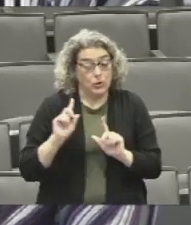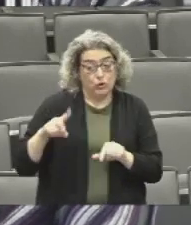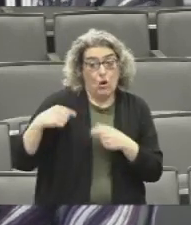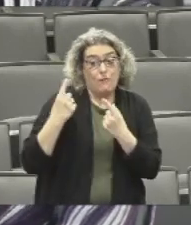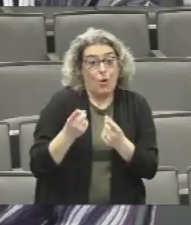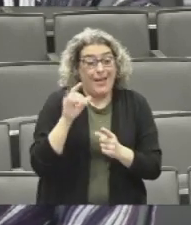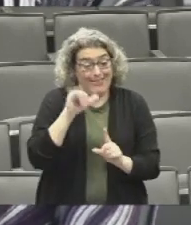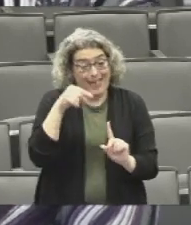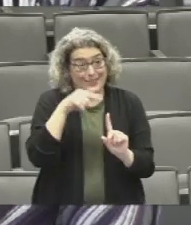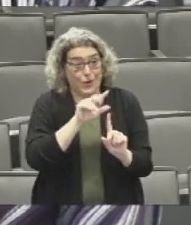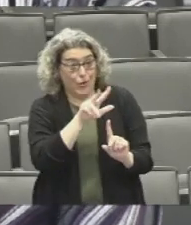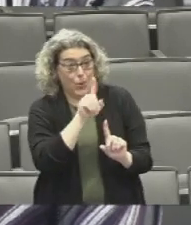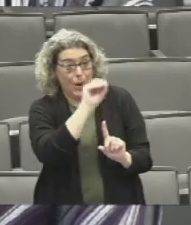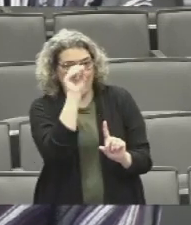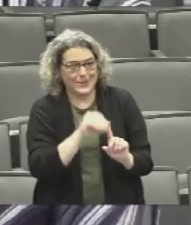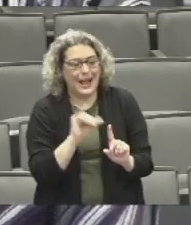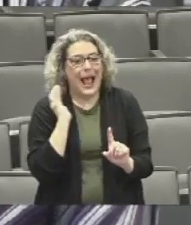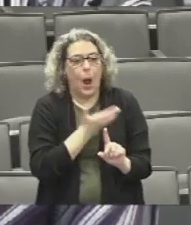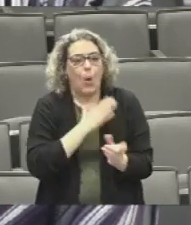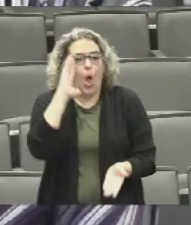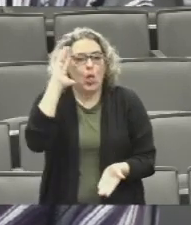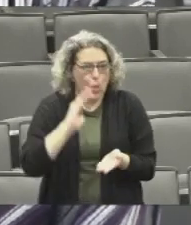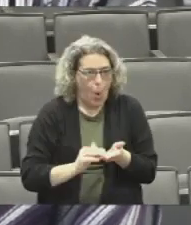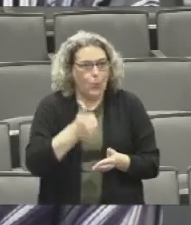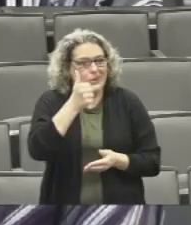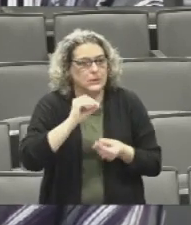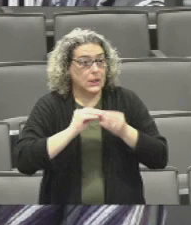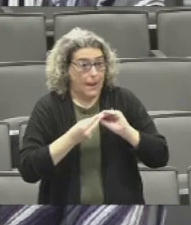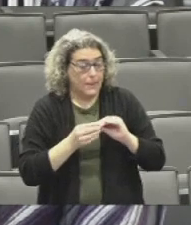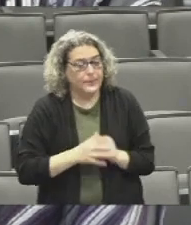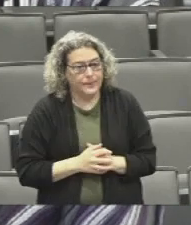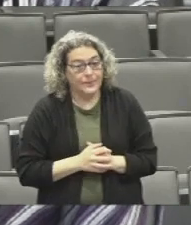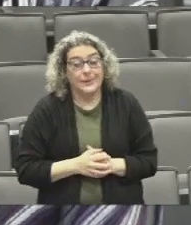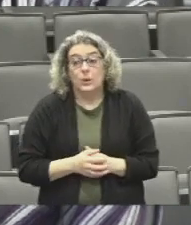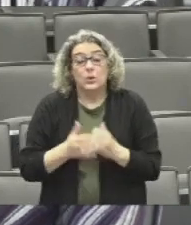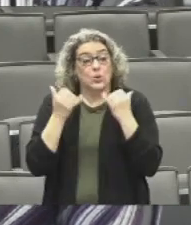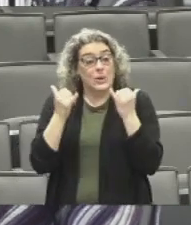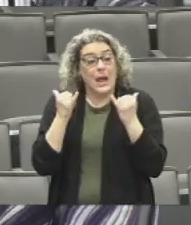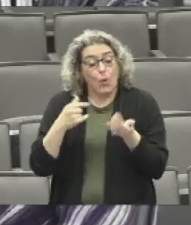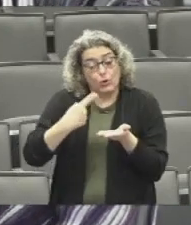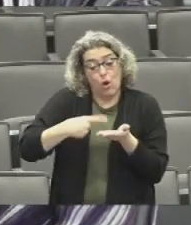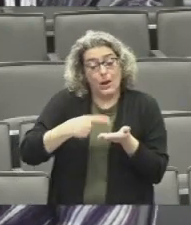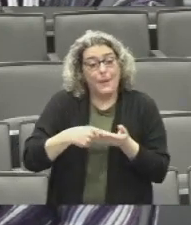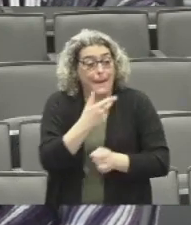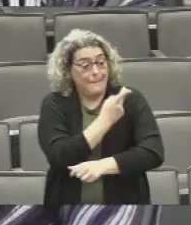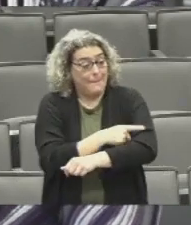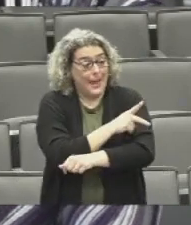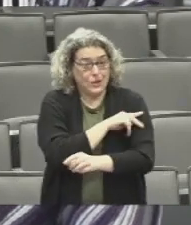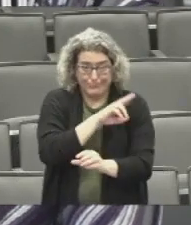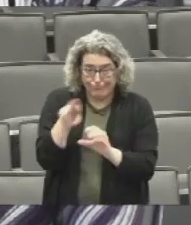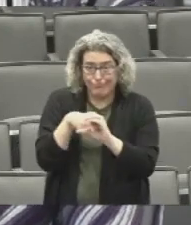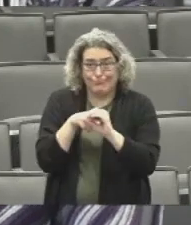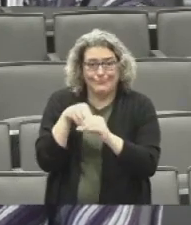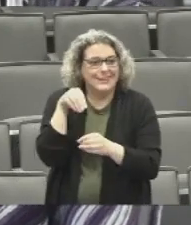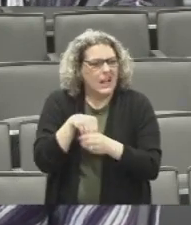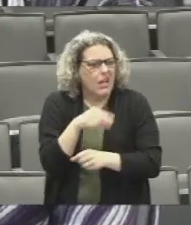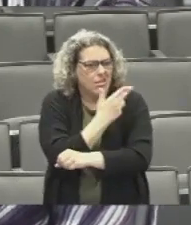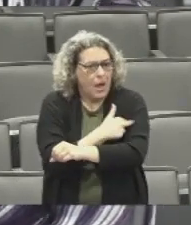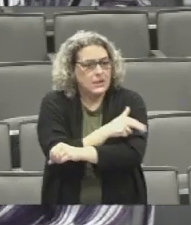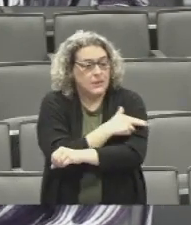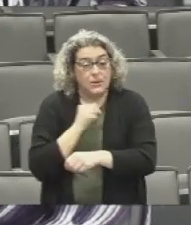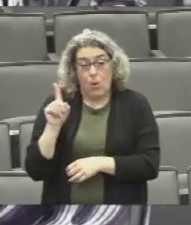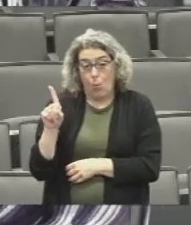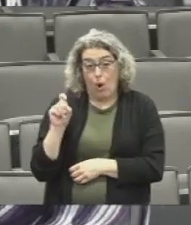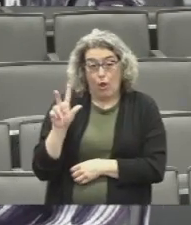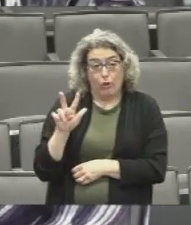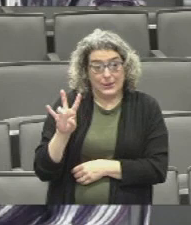time. When we look at total COVID patient inpatients that we have in hospital, we now have